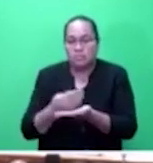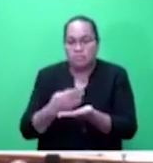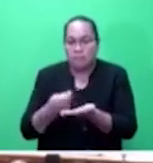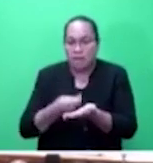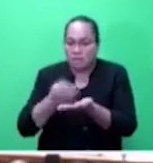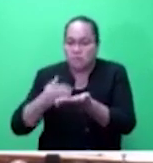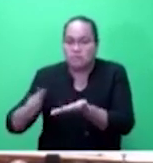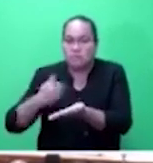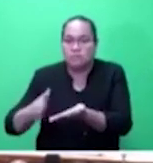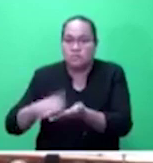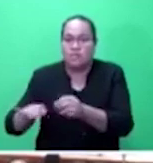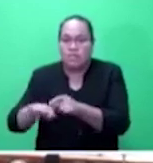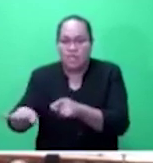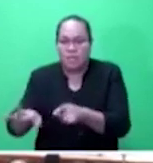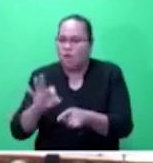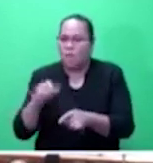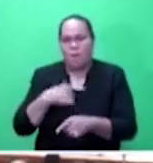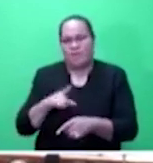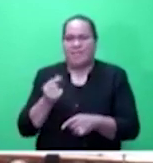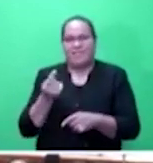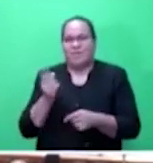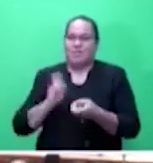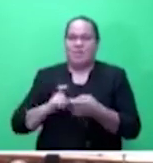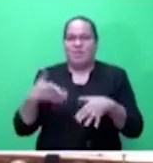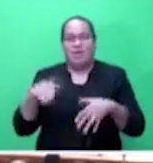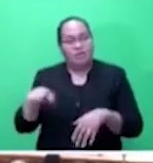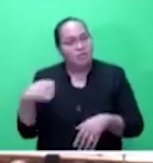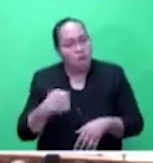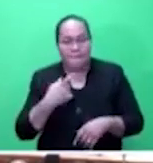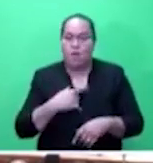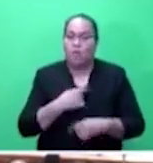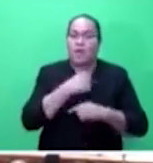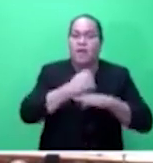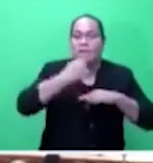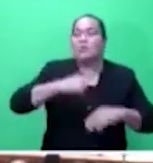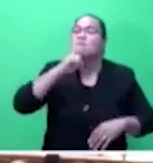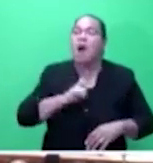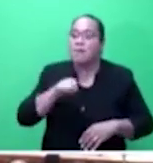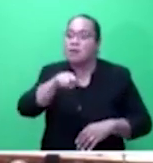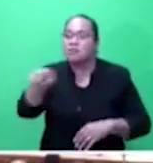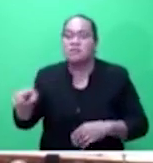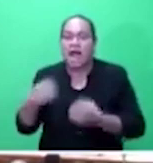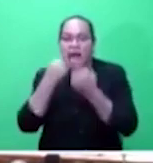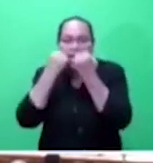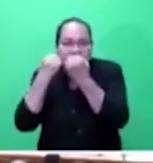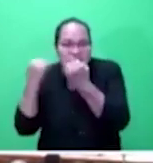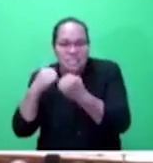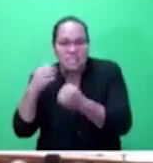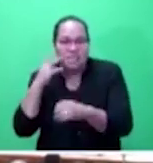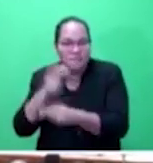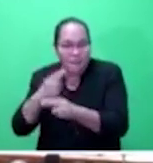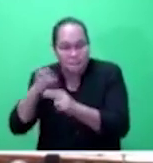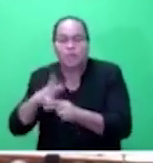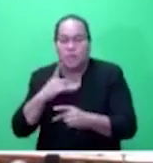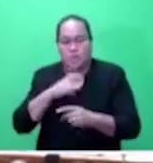commitment, not because it's the easy route to take, but because we made a promise to cane farmers and we are keeping our word.